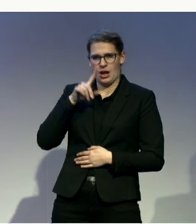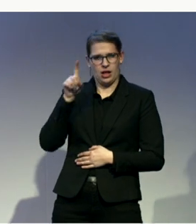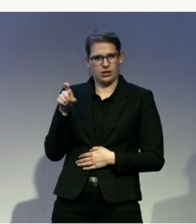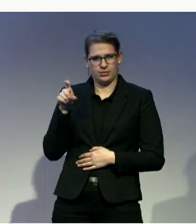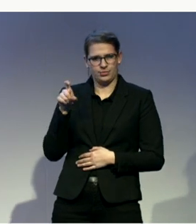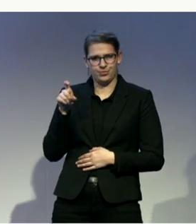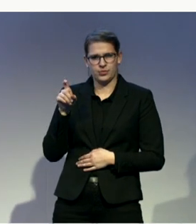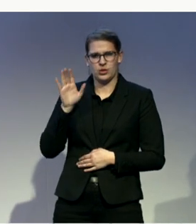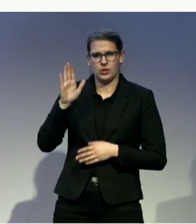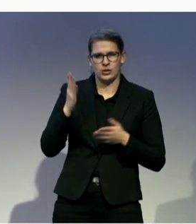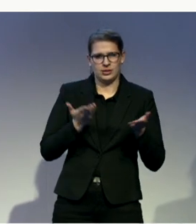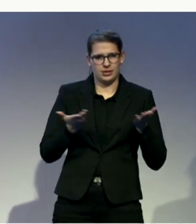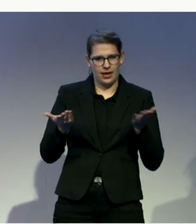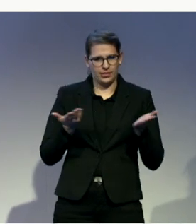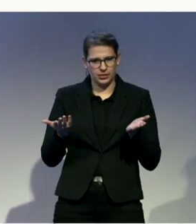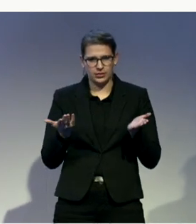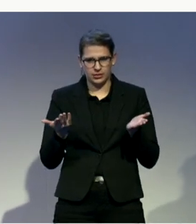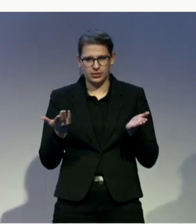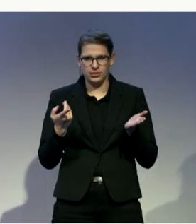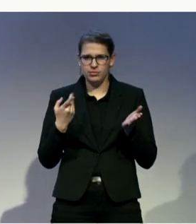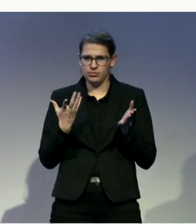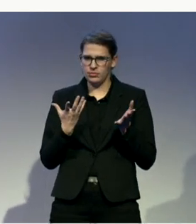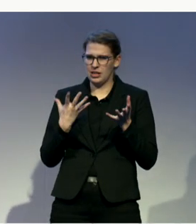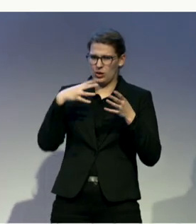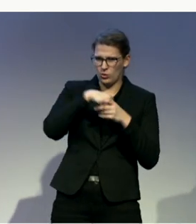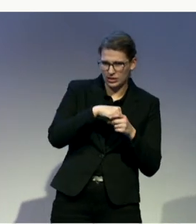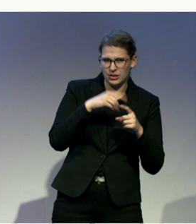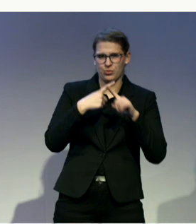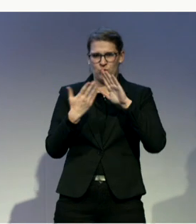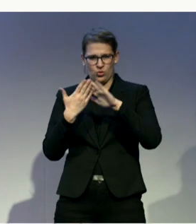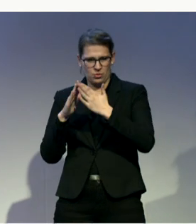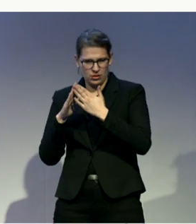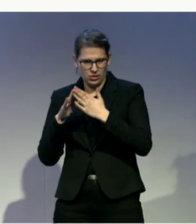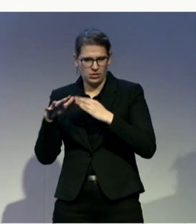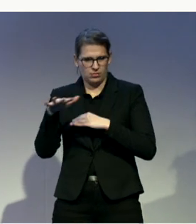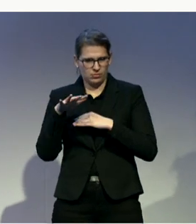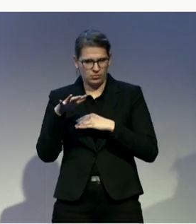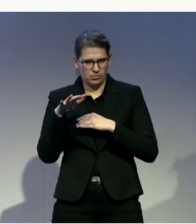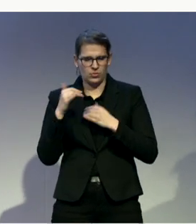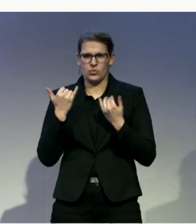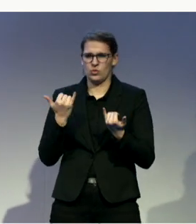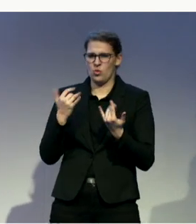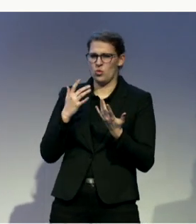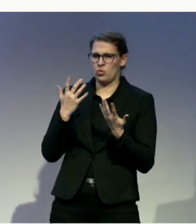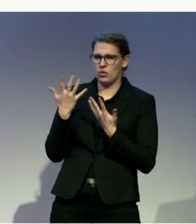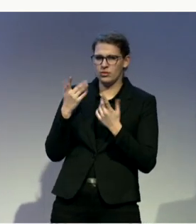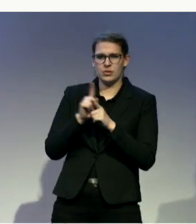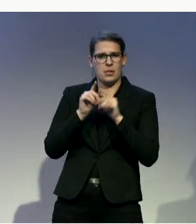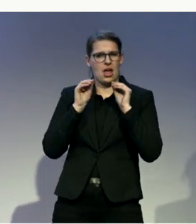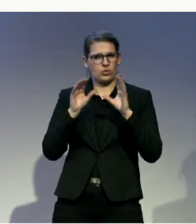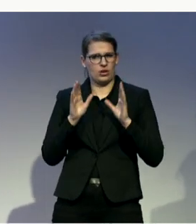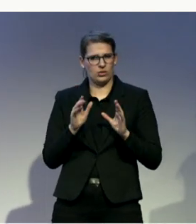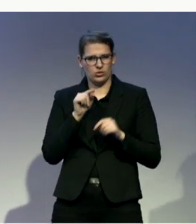community-based education that the students received, I would like to ask if it's possible for the students that